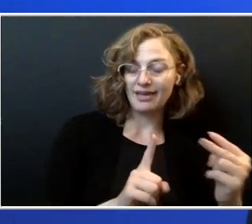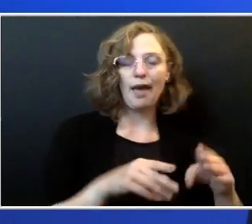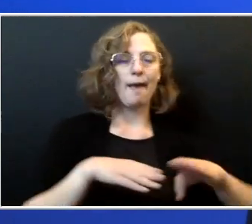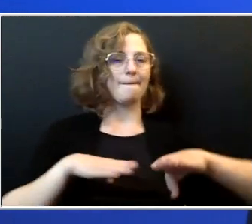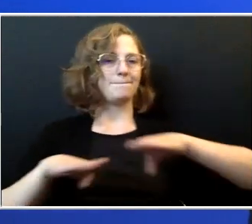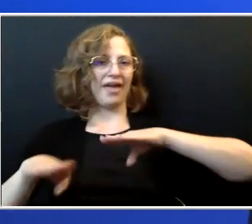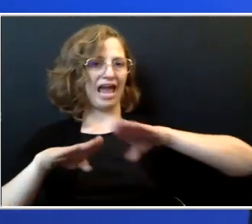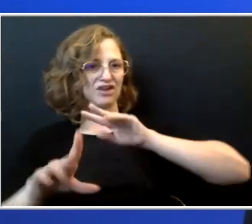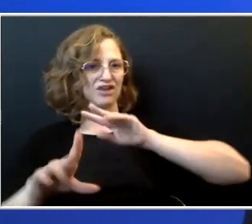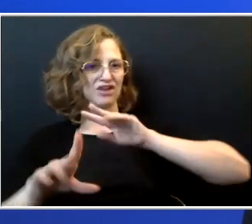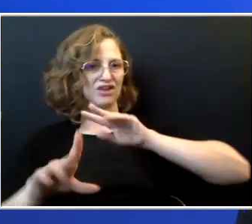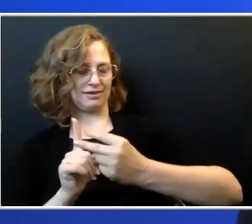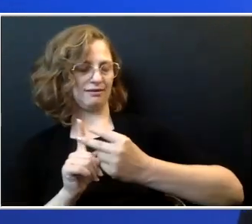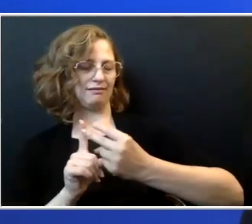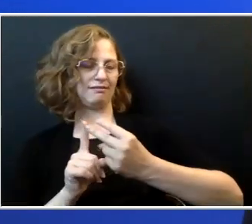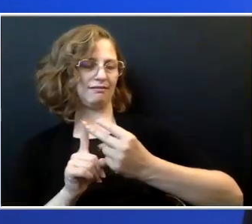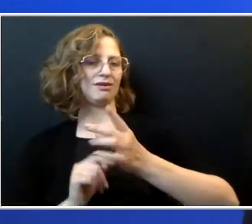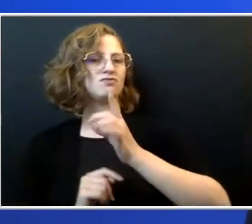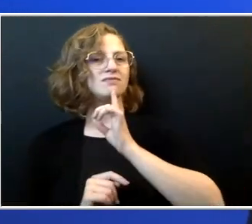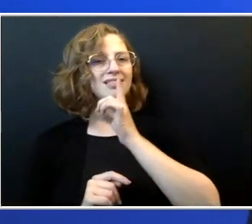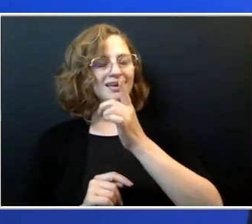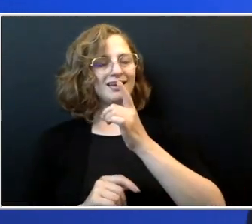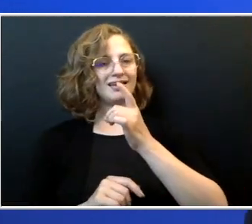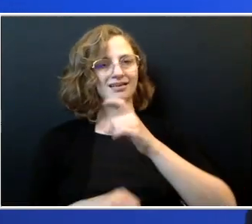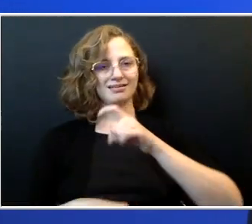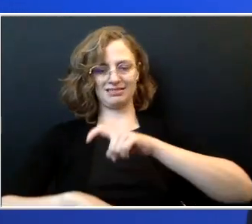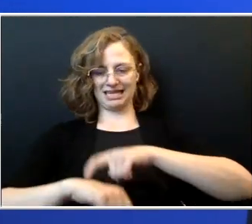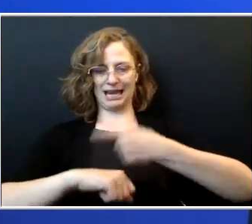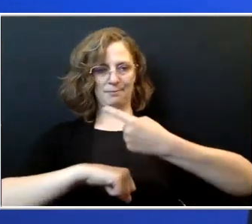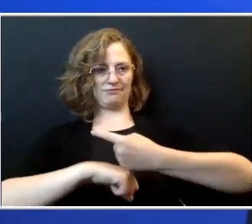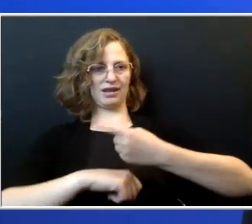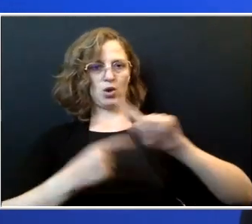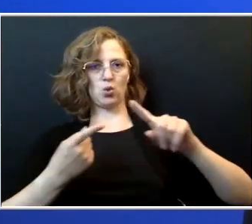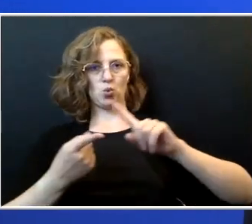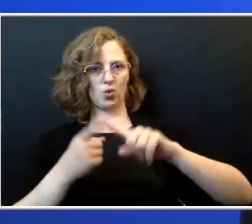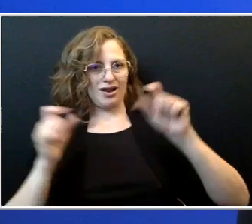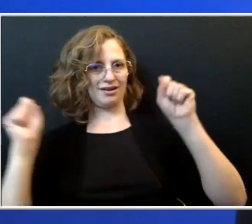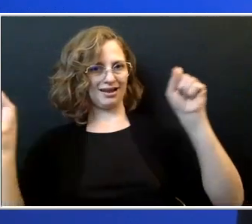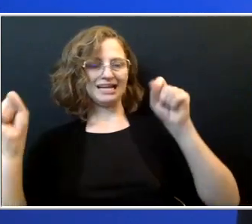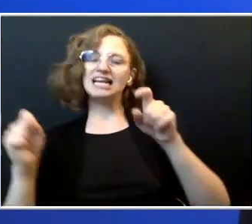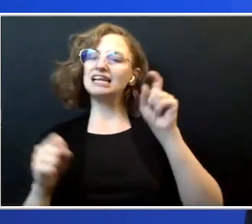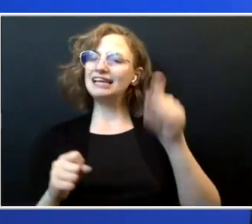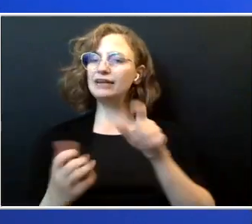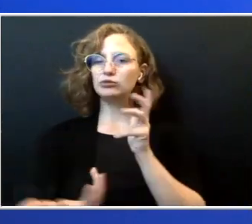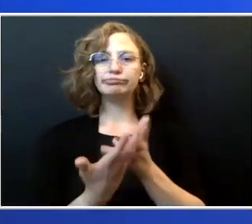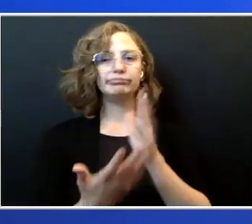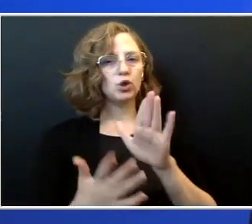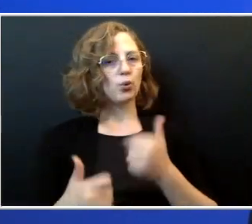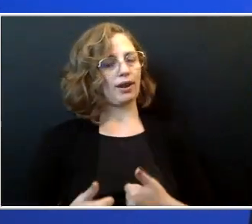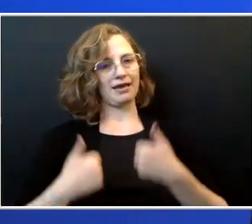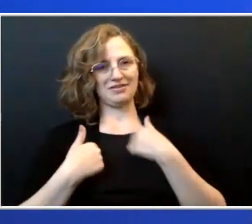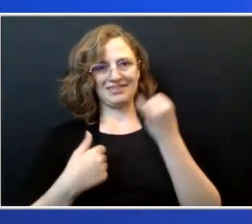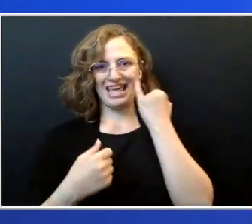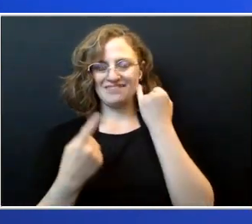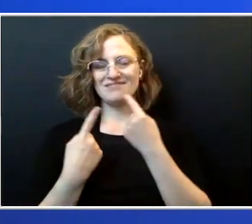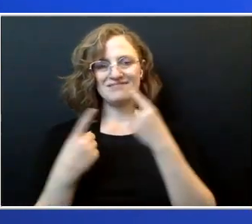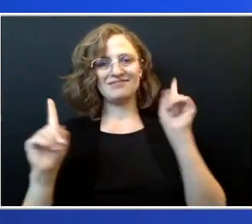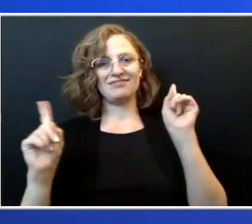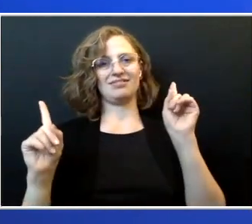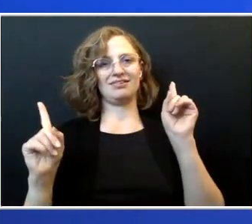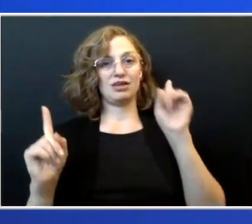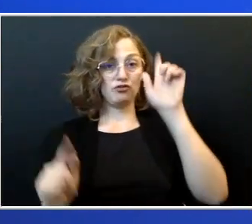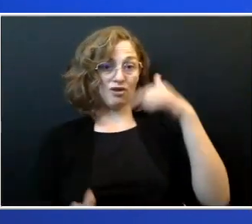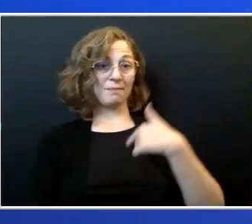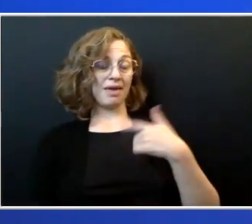that you exercise, it really needs to work for you if it's what's going to work for you and you're going to do it. For me, a lot of times it's first thing in the morning